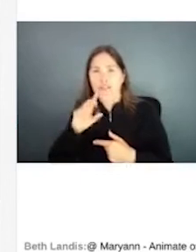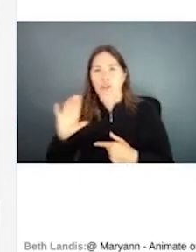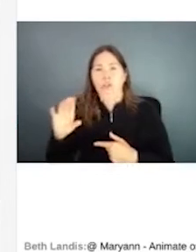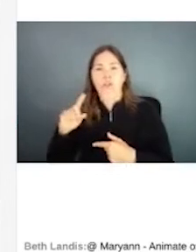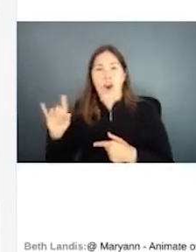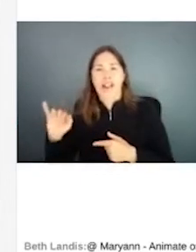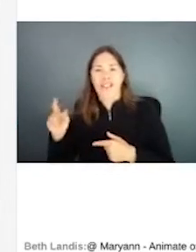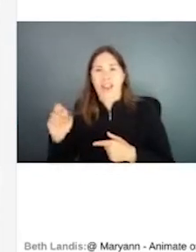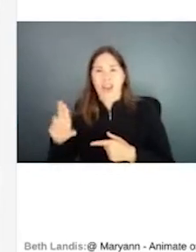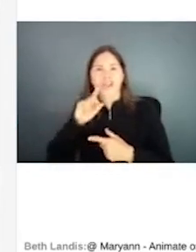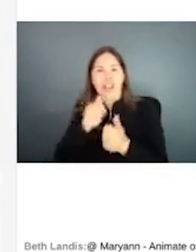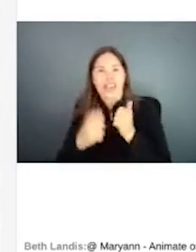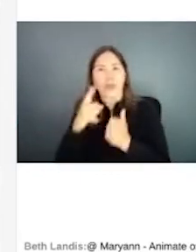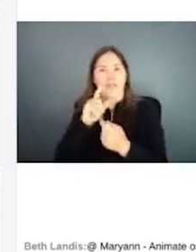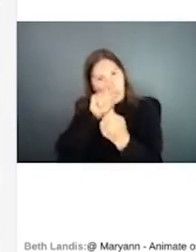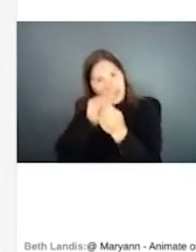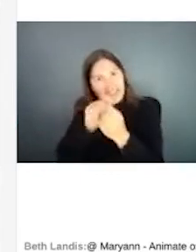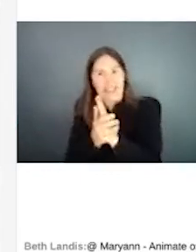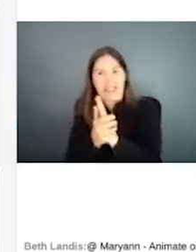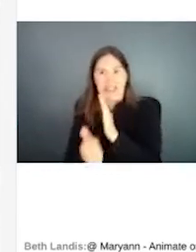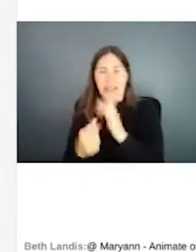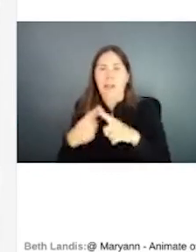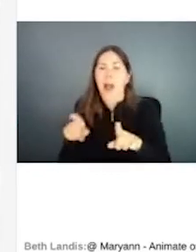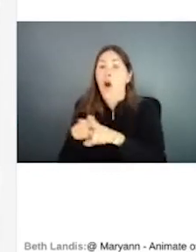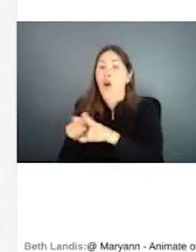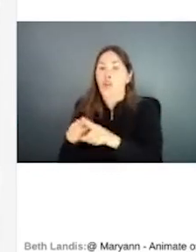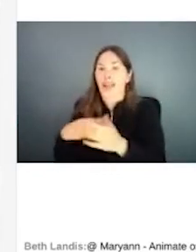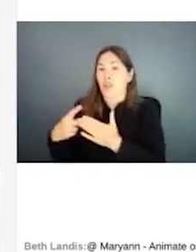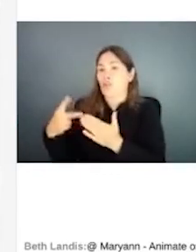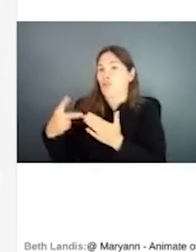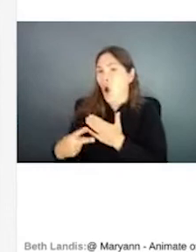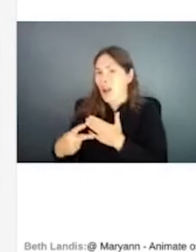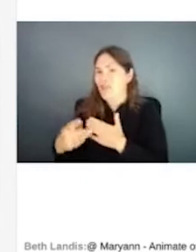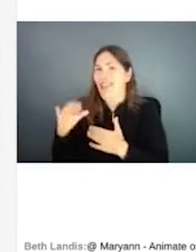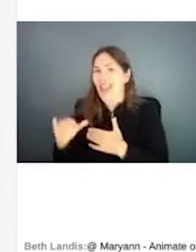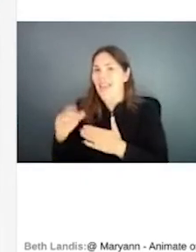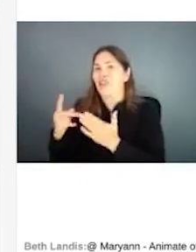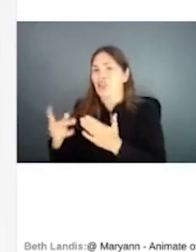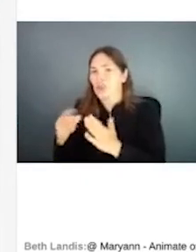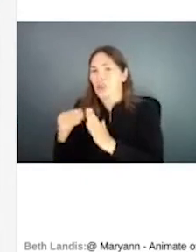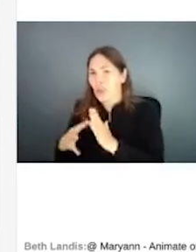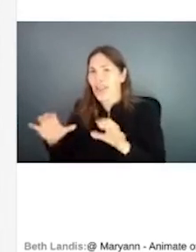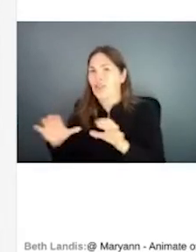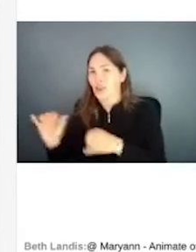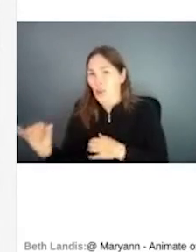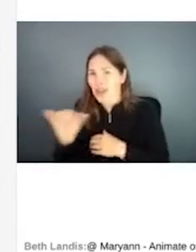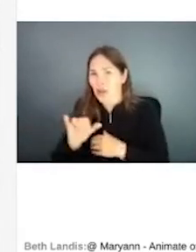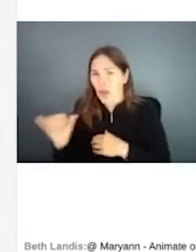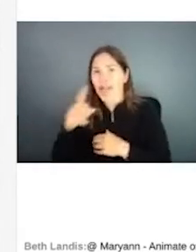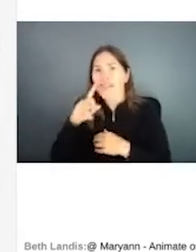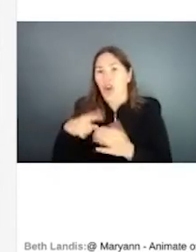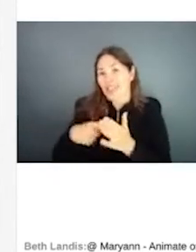is for a specific skill, but also has a project that my students do as well. And for this year,